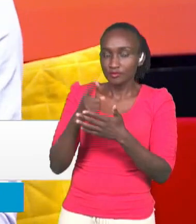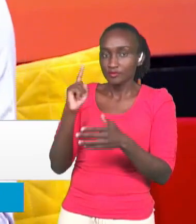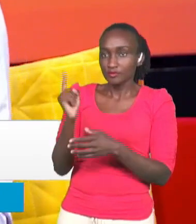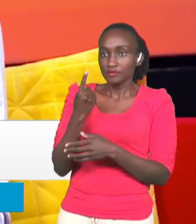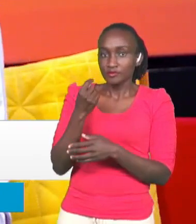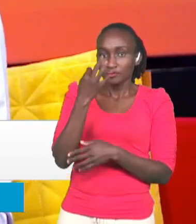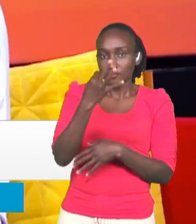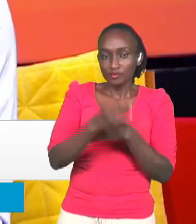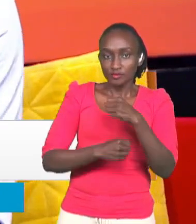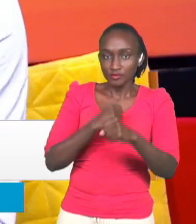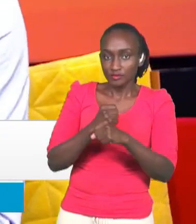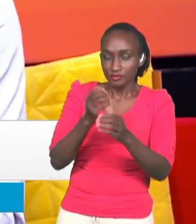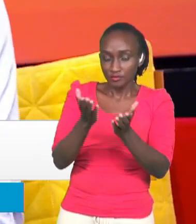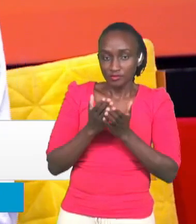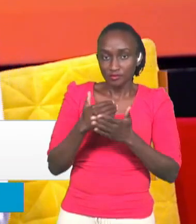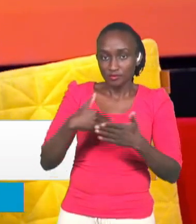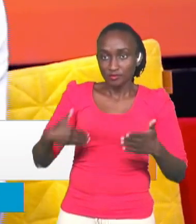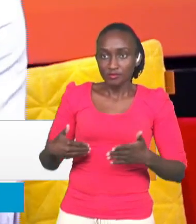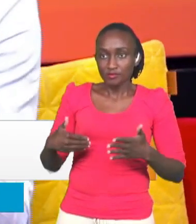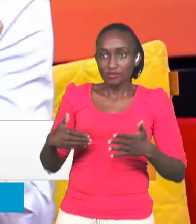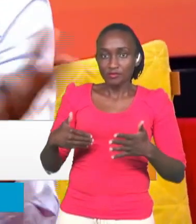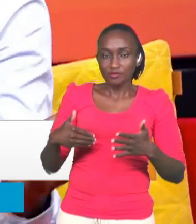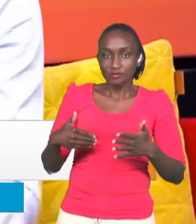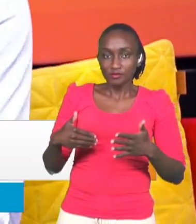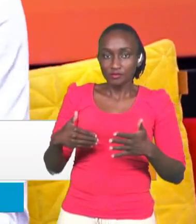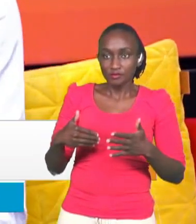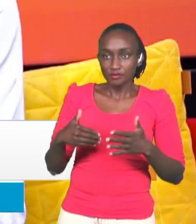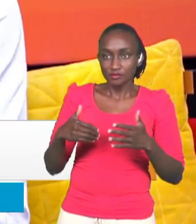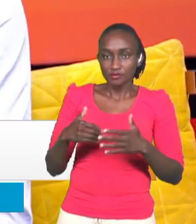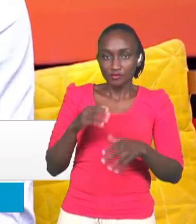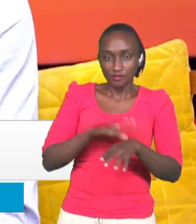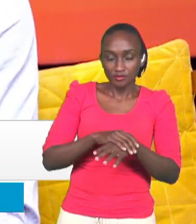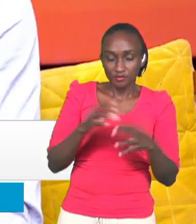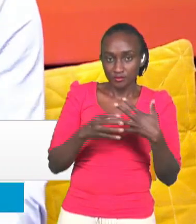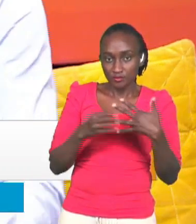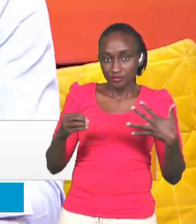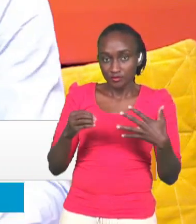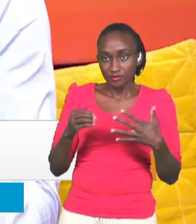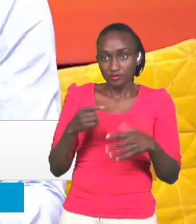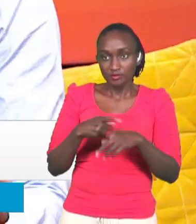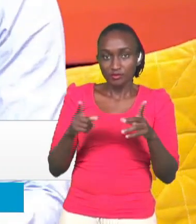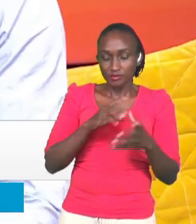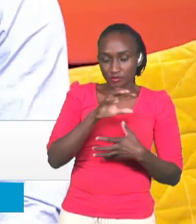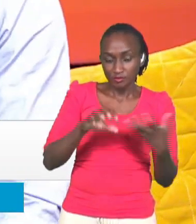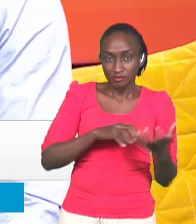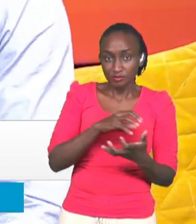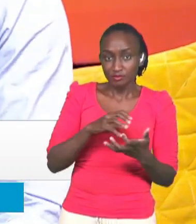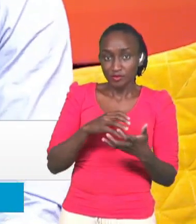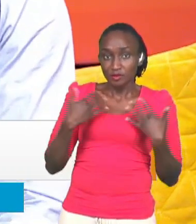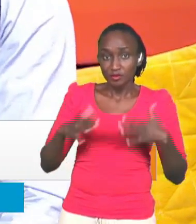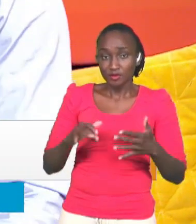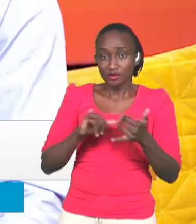where 3 years needed before you got, of course, you can get a divorce. But it's still very confusing because now people